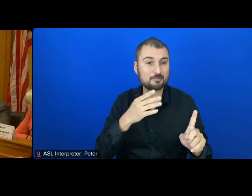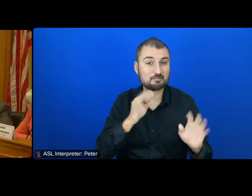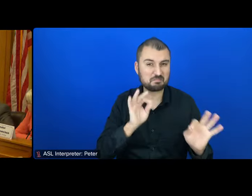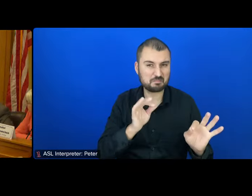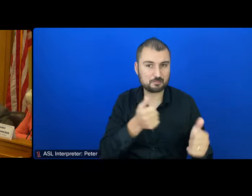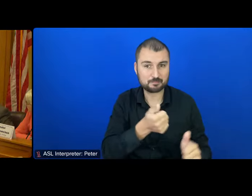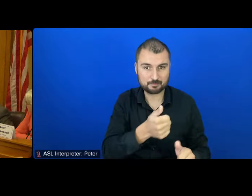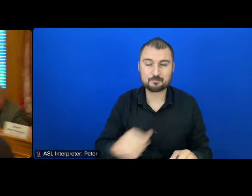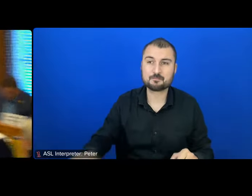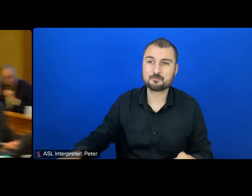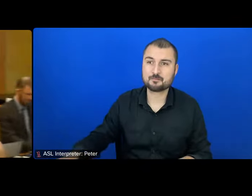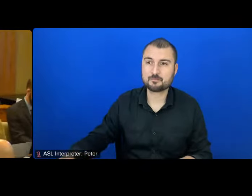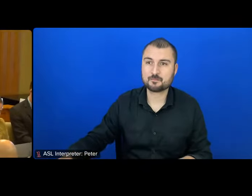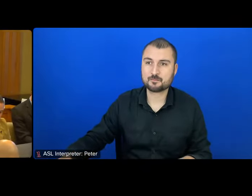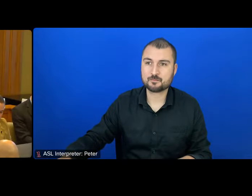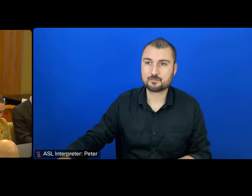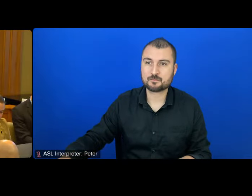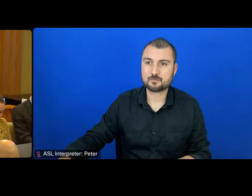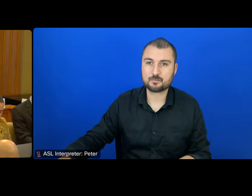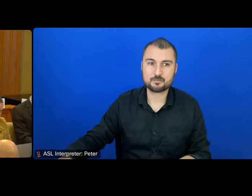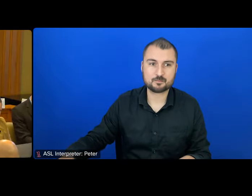Mm-hmm.